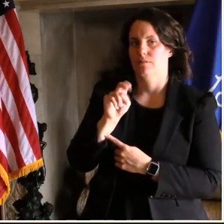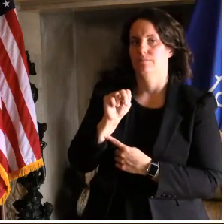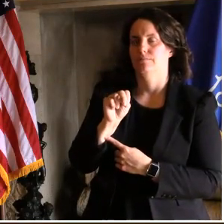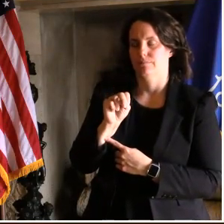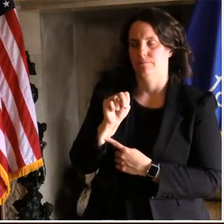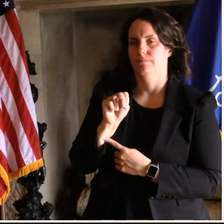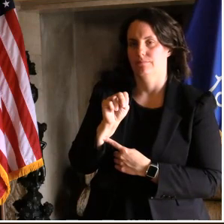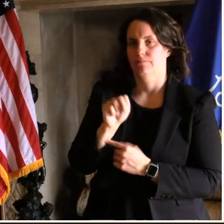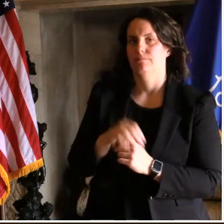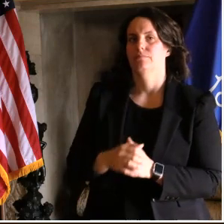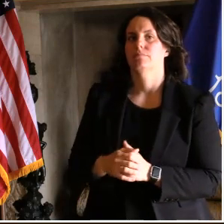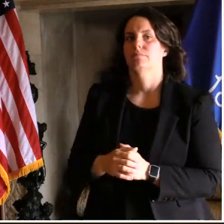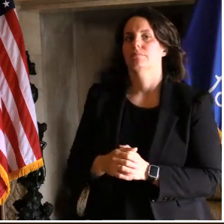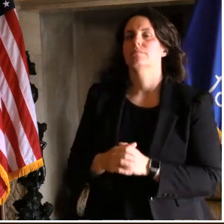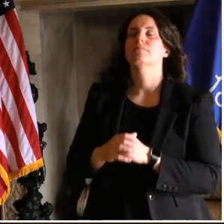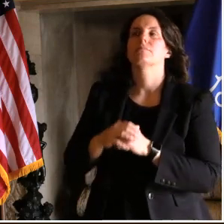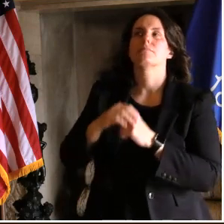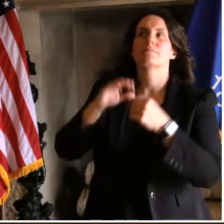Hello, can you hear me? Yes, we can.